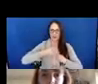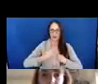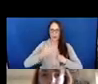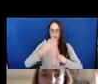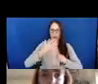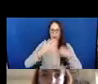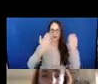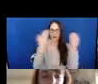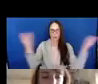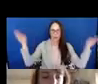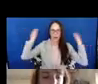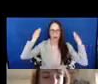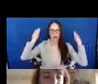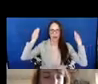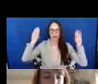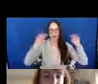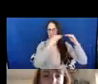with shelves in the background.